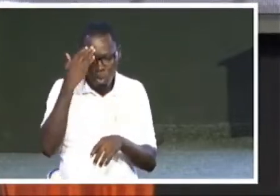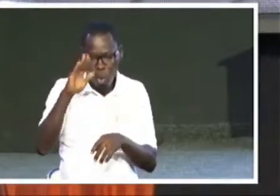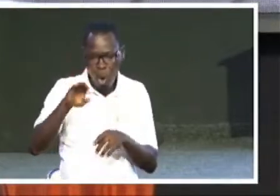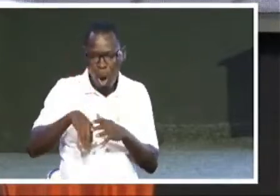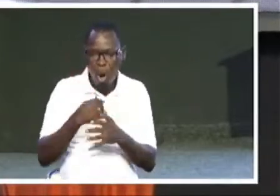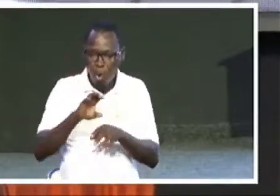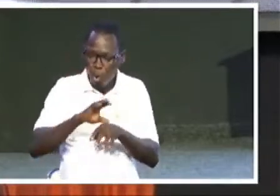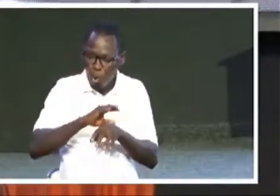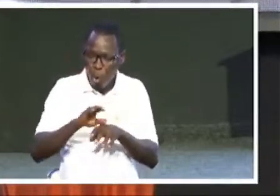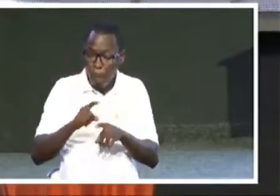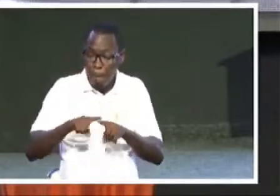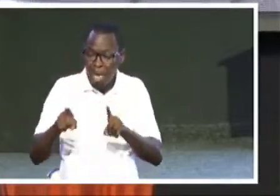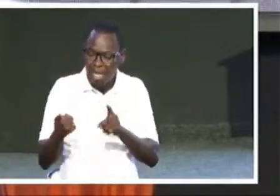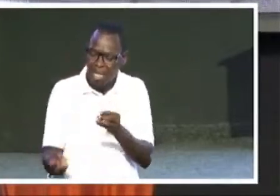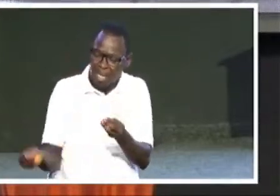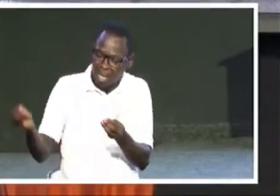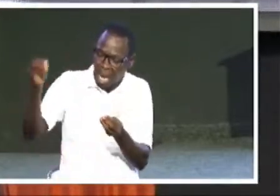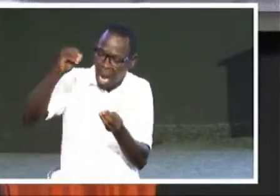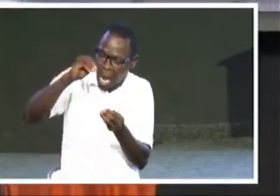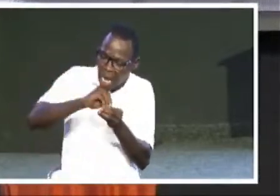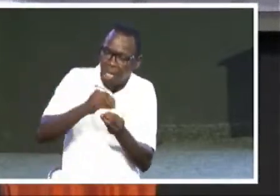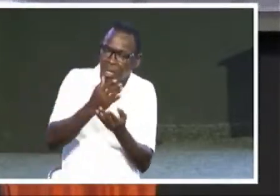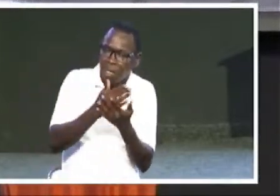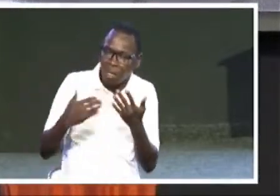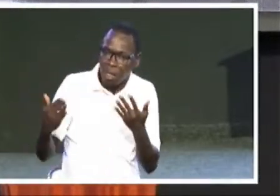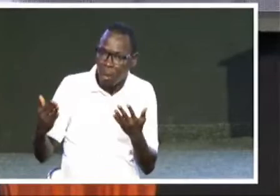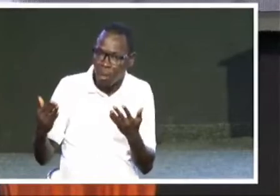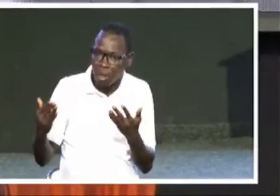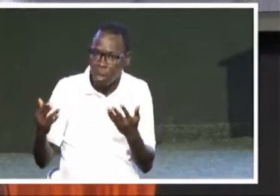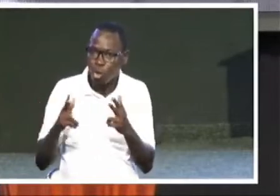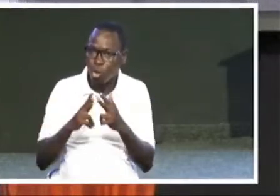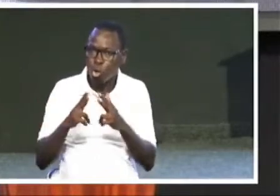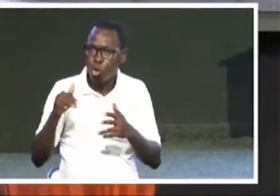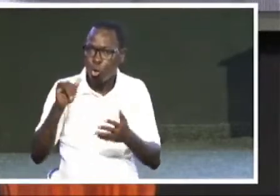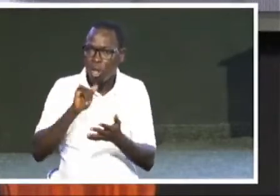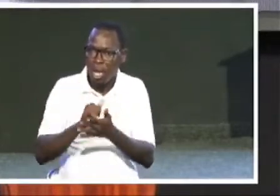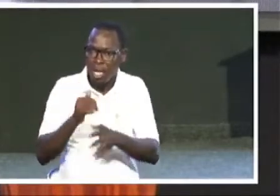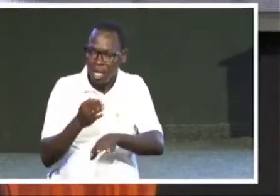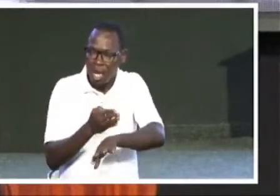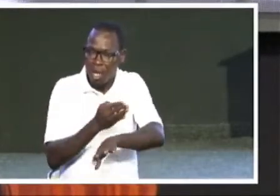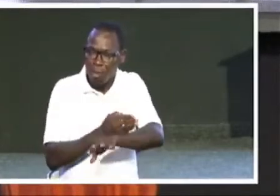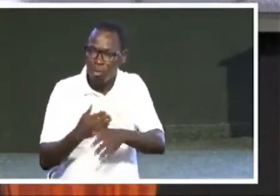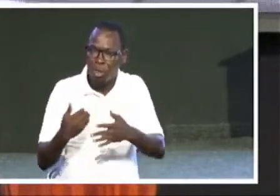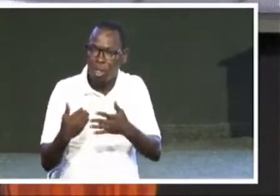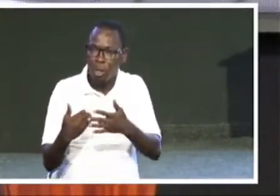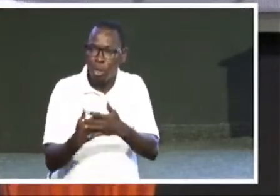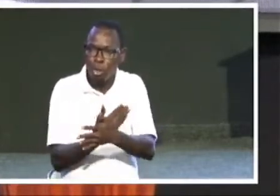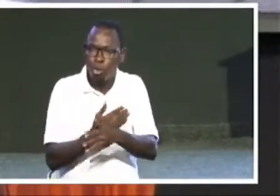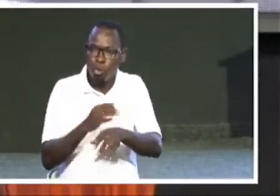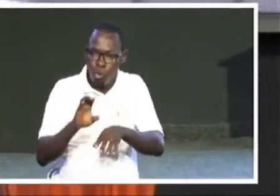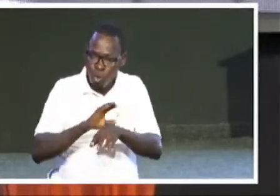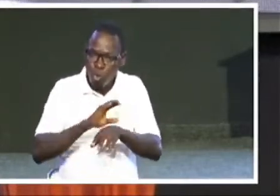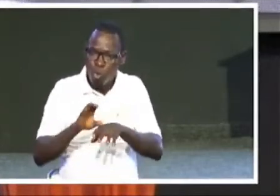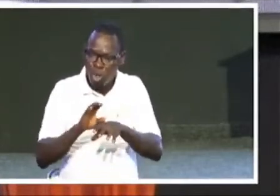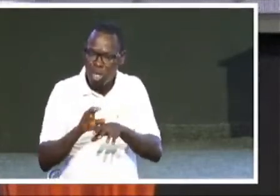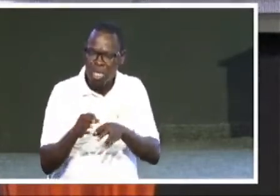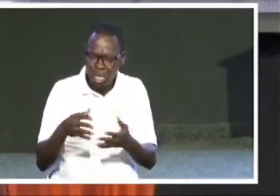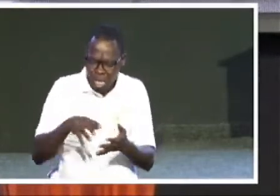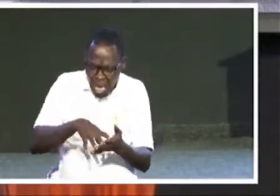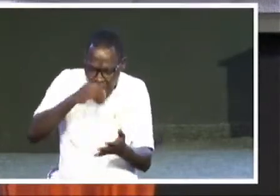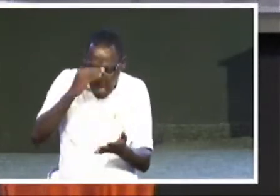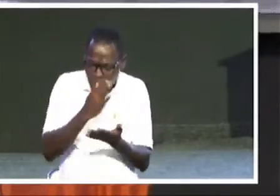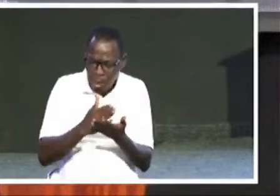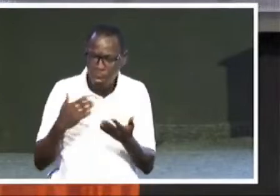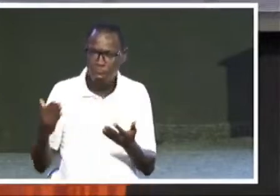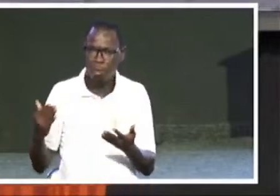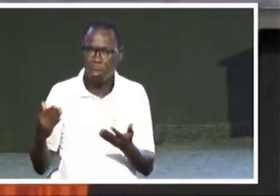the edge over the next coach. I'm learning something to augment what I know. And that is the whole